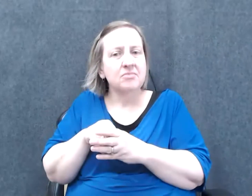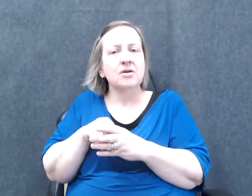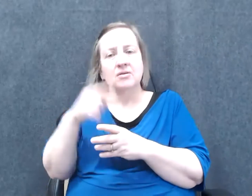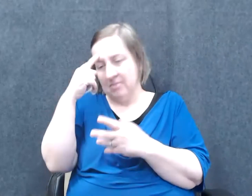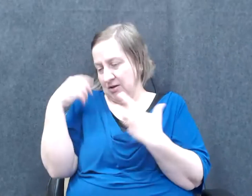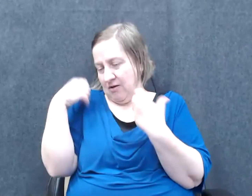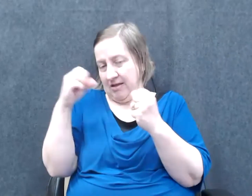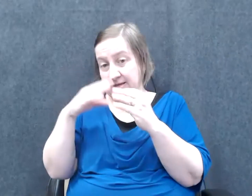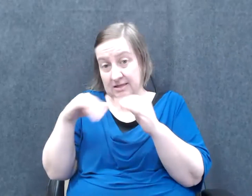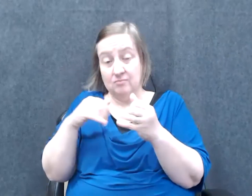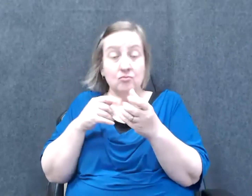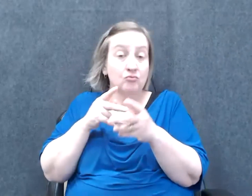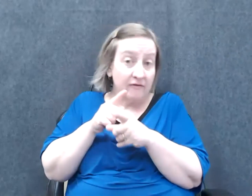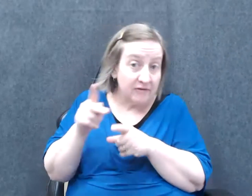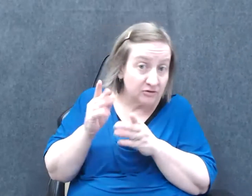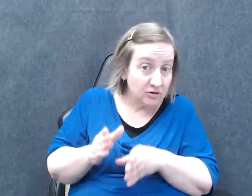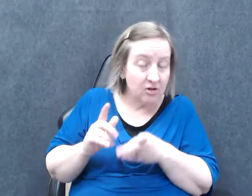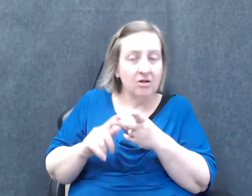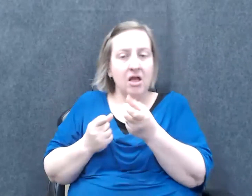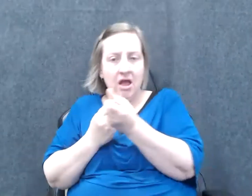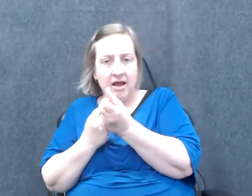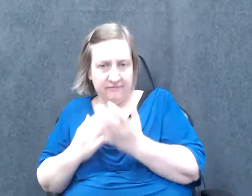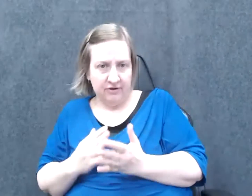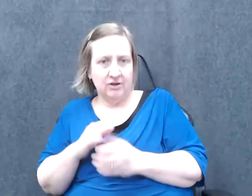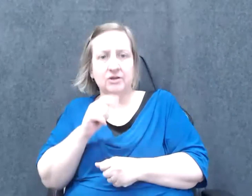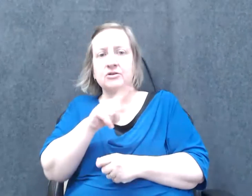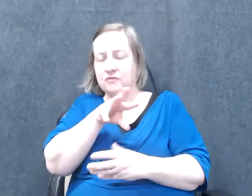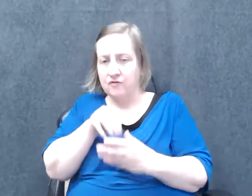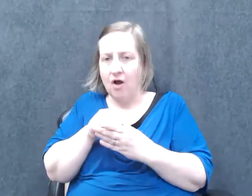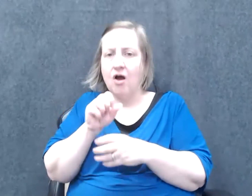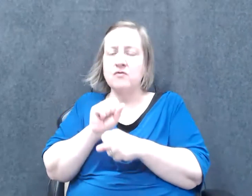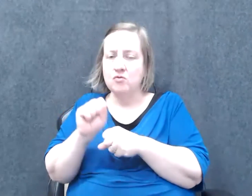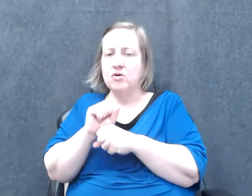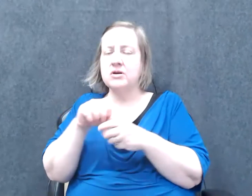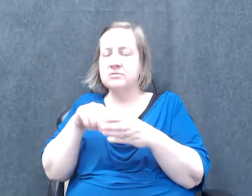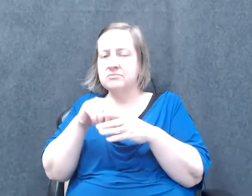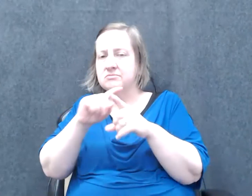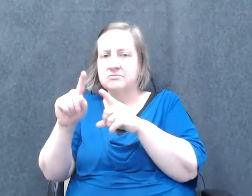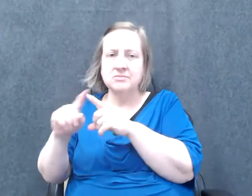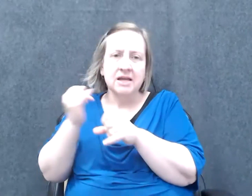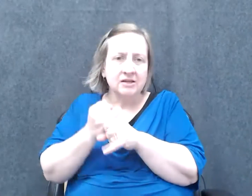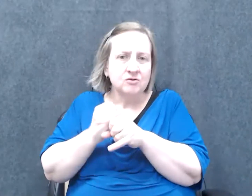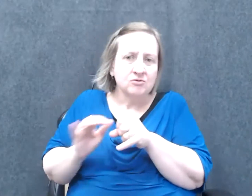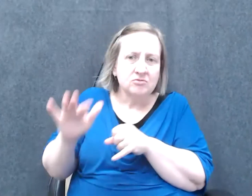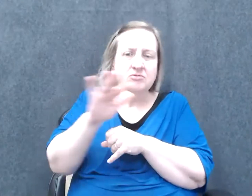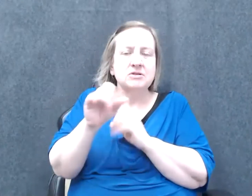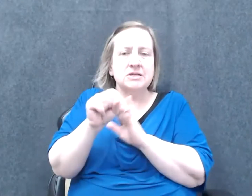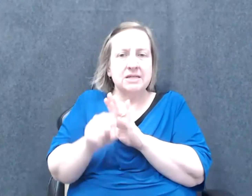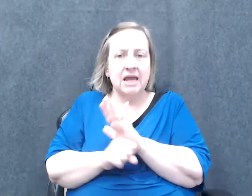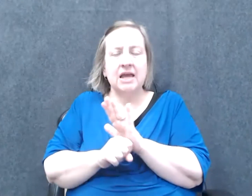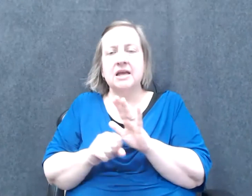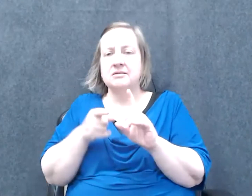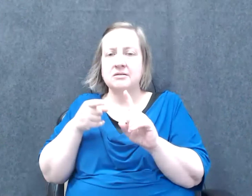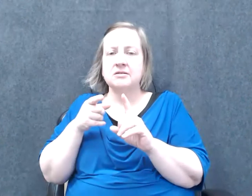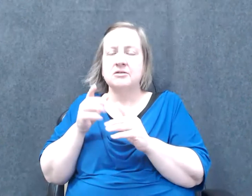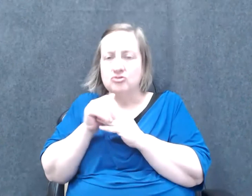and an advocate. Her involvement spans work in institutions across several states, direct client